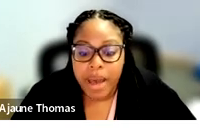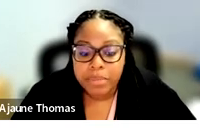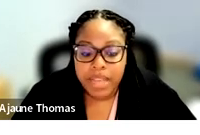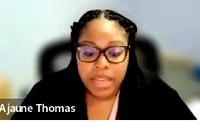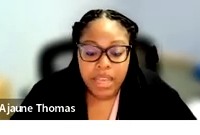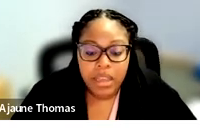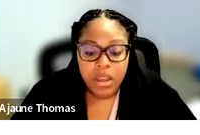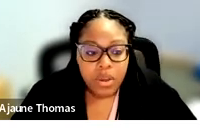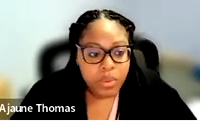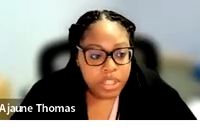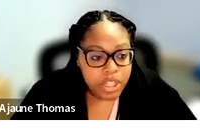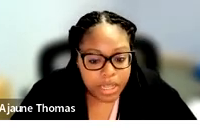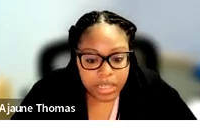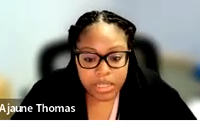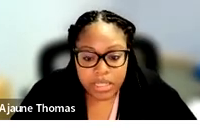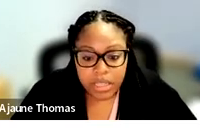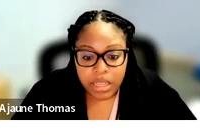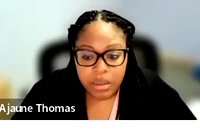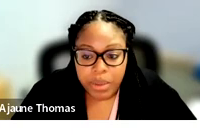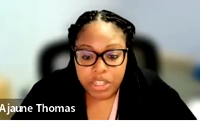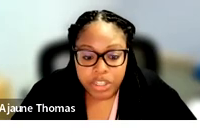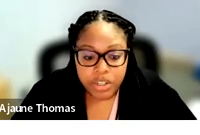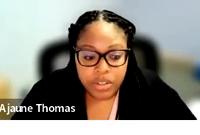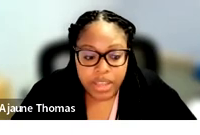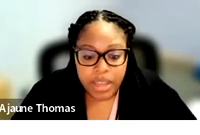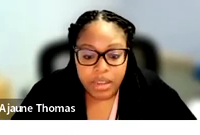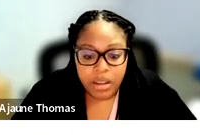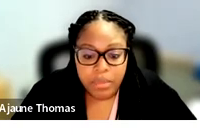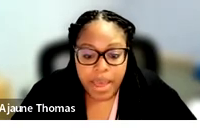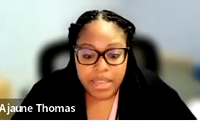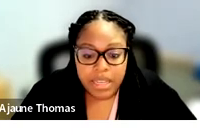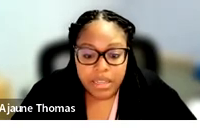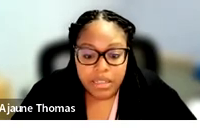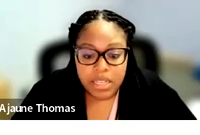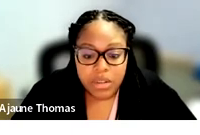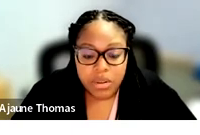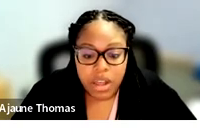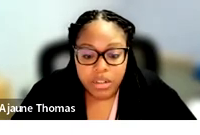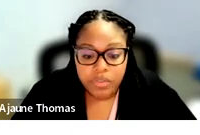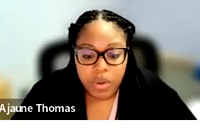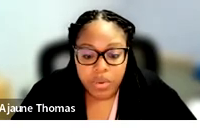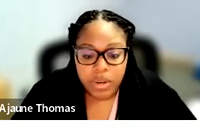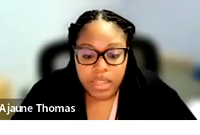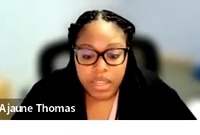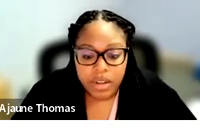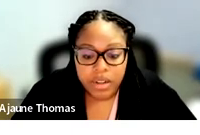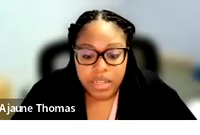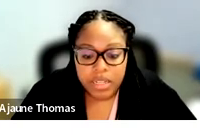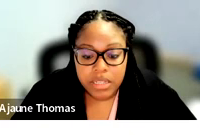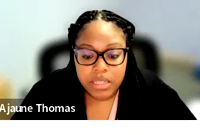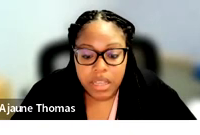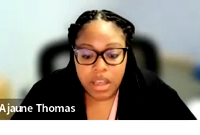like a pop socket, which is the picture that has like a teal color phone, and